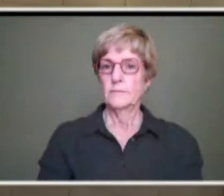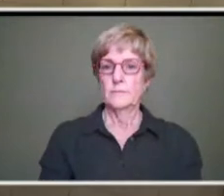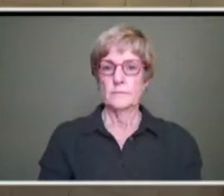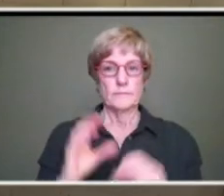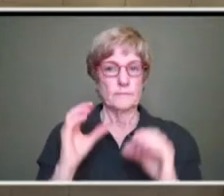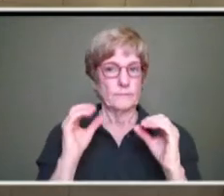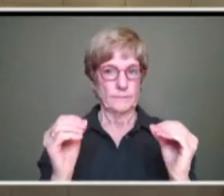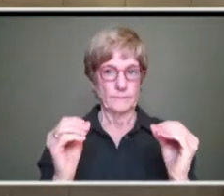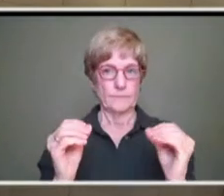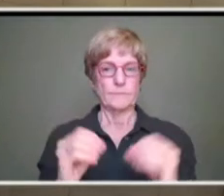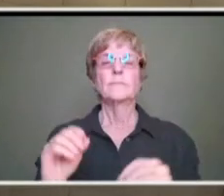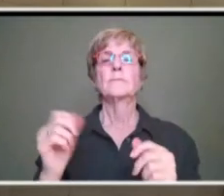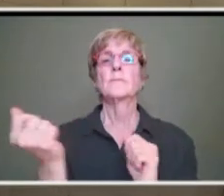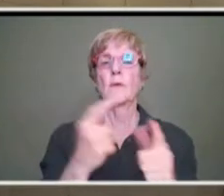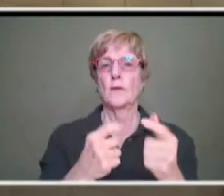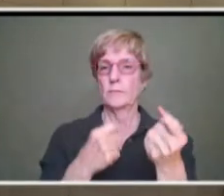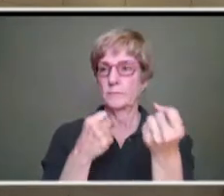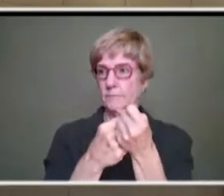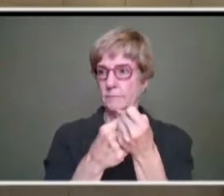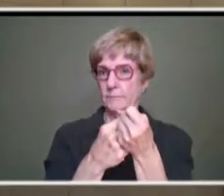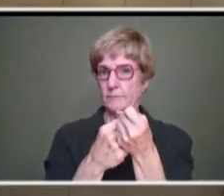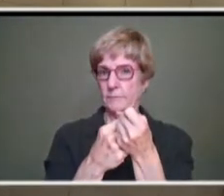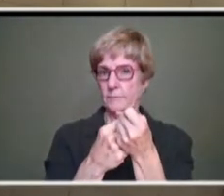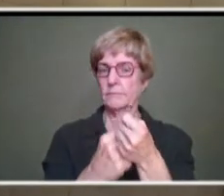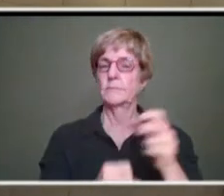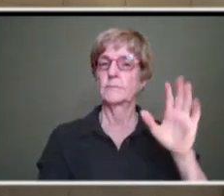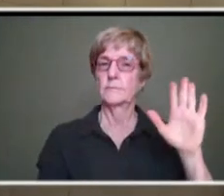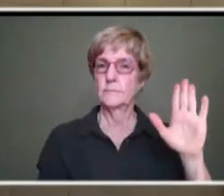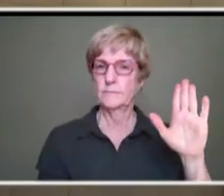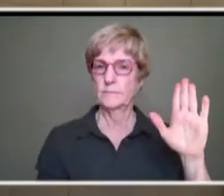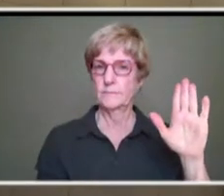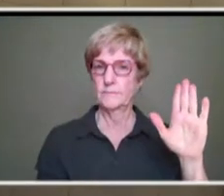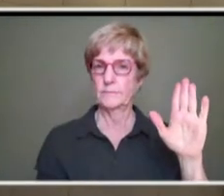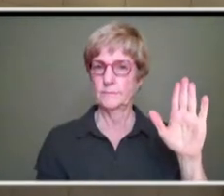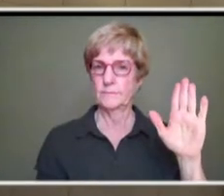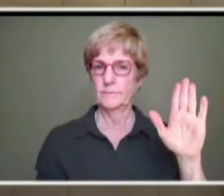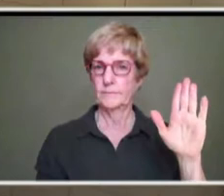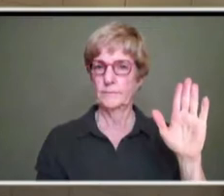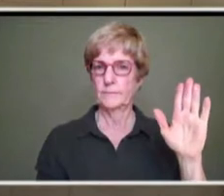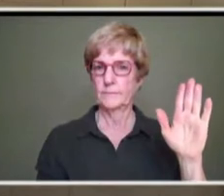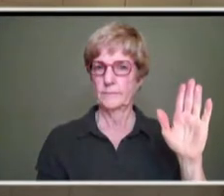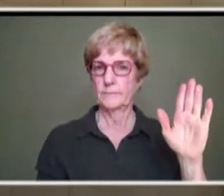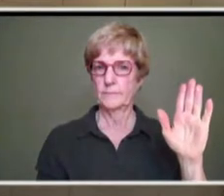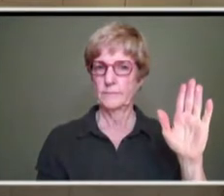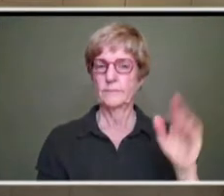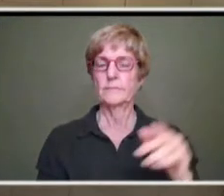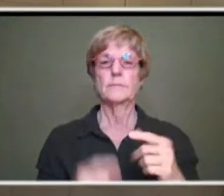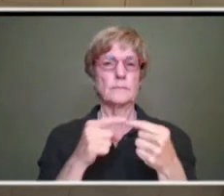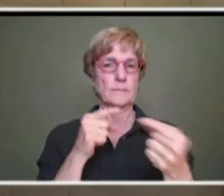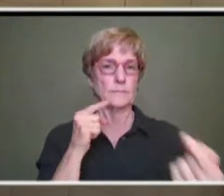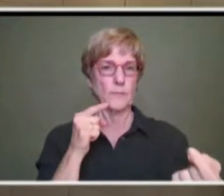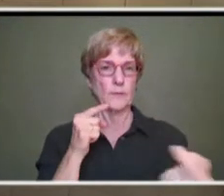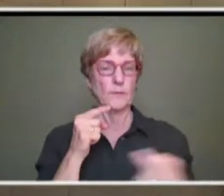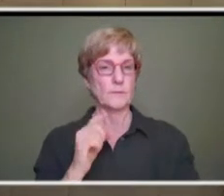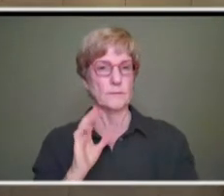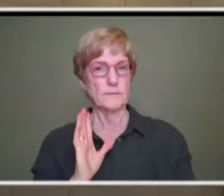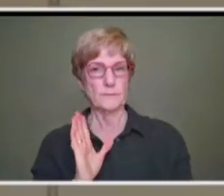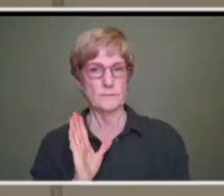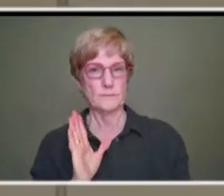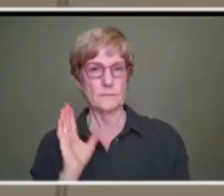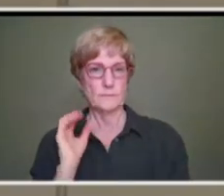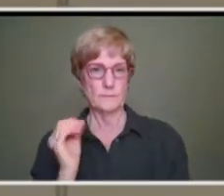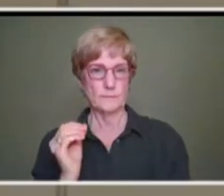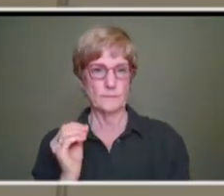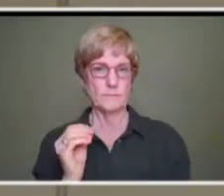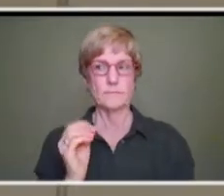all in favor of that motion please raise your hand any opposed hearing not